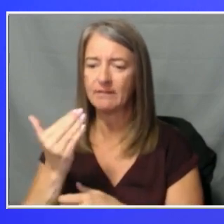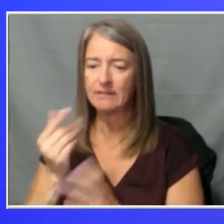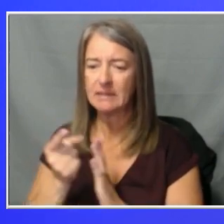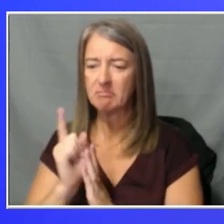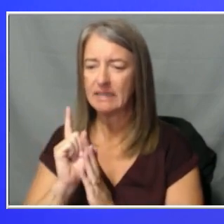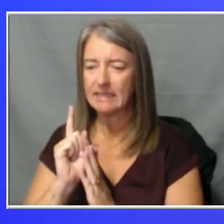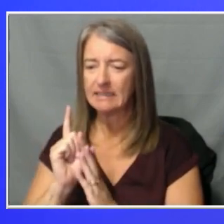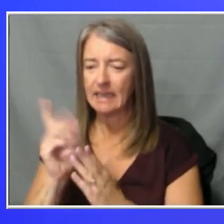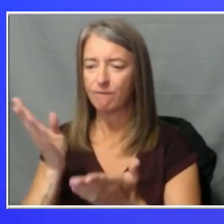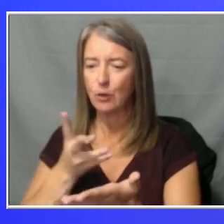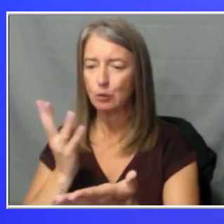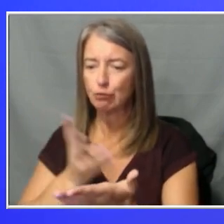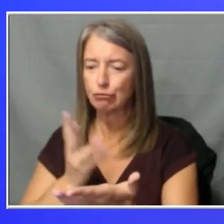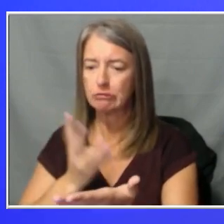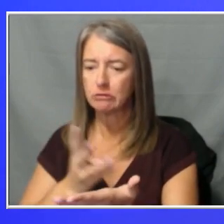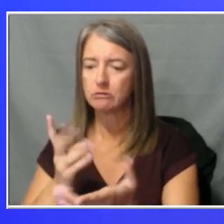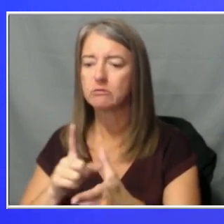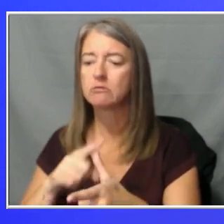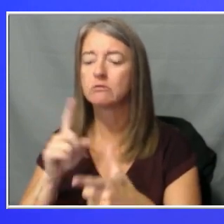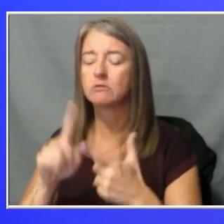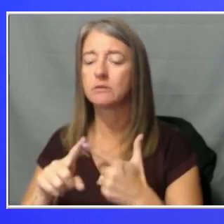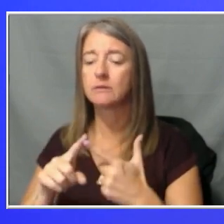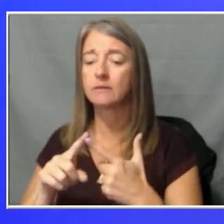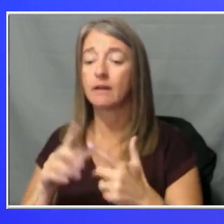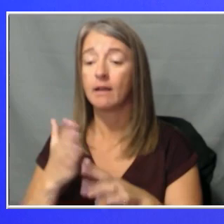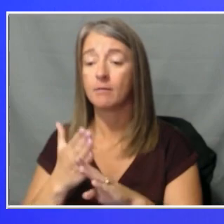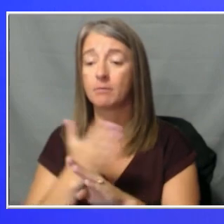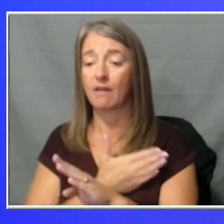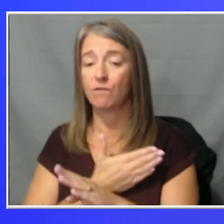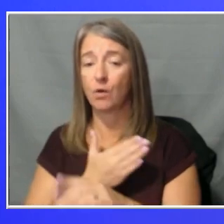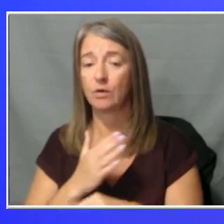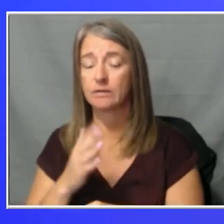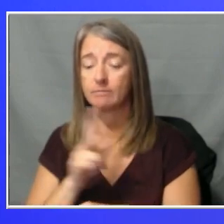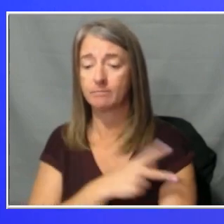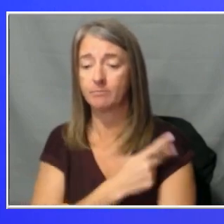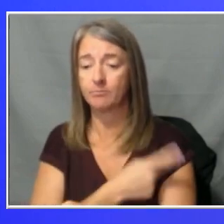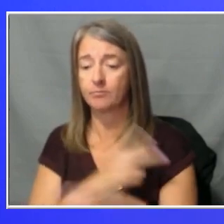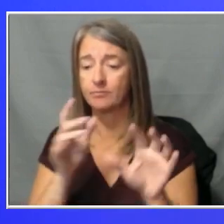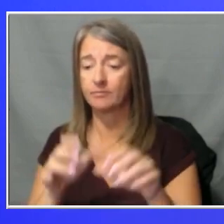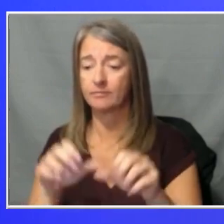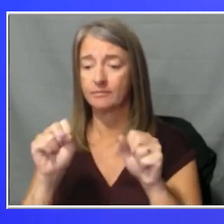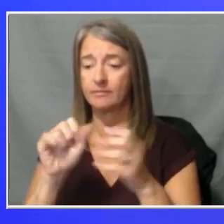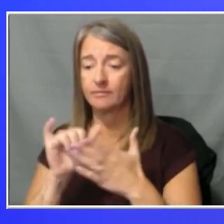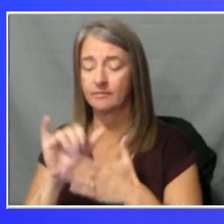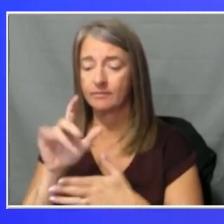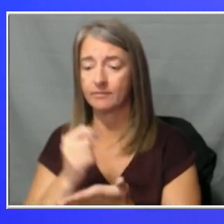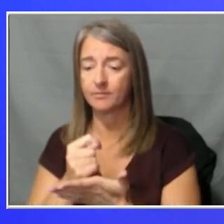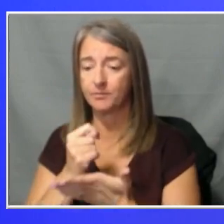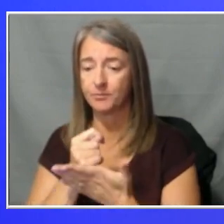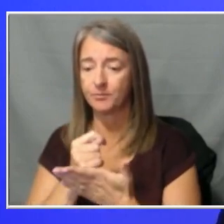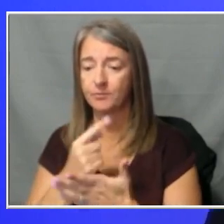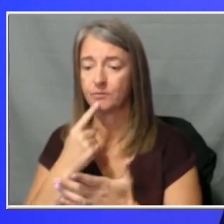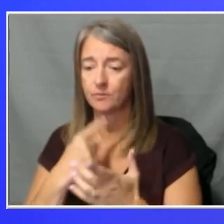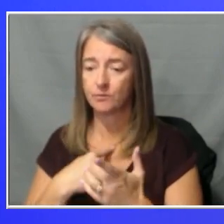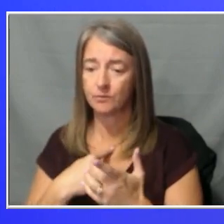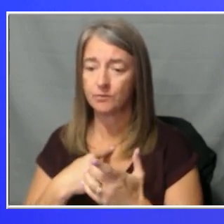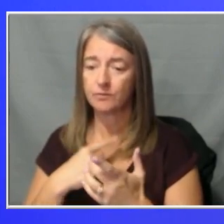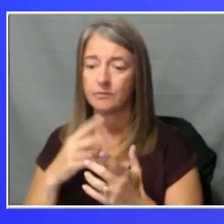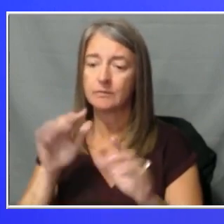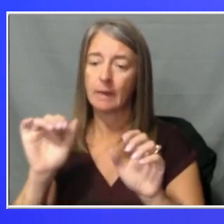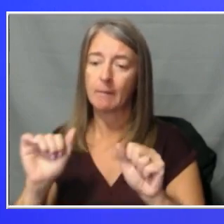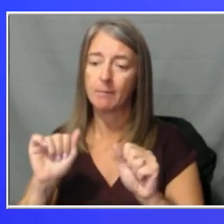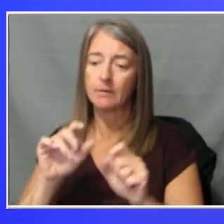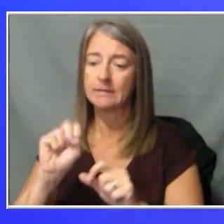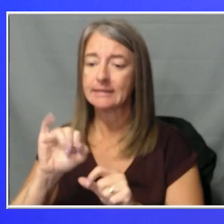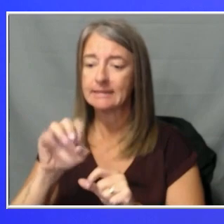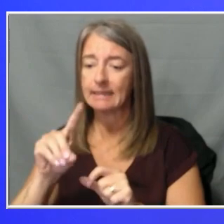minutes, and before patients take the CAR T therapy, you're told about all the possible side